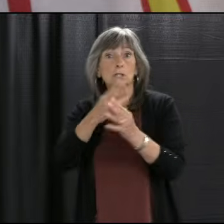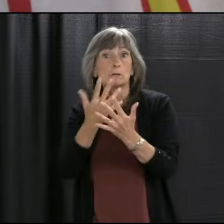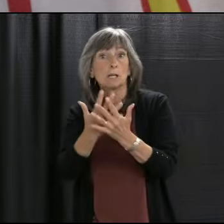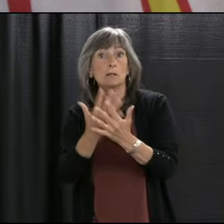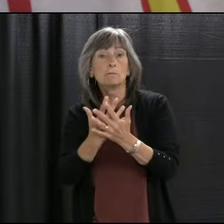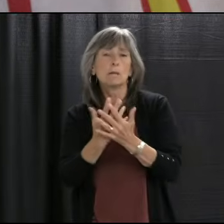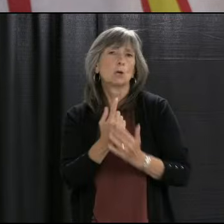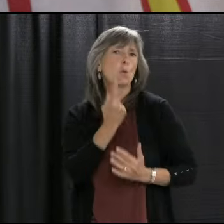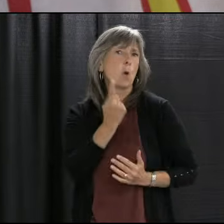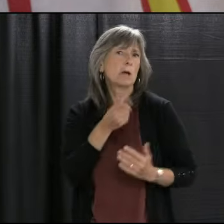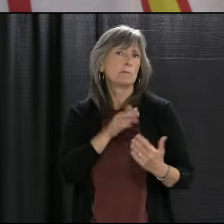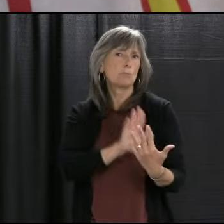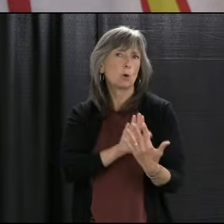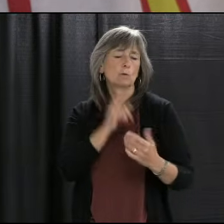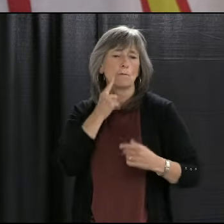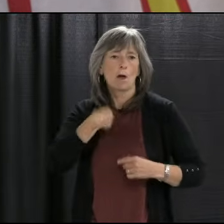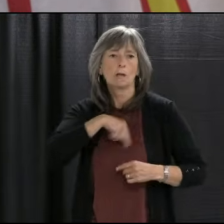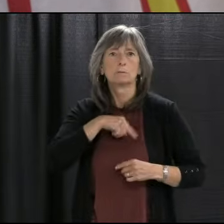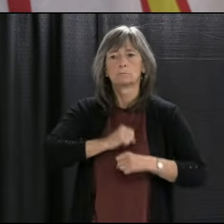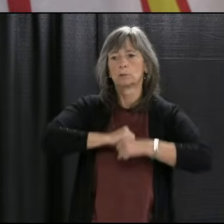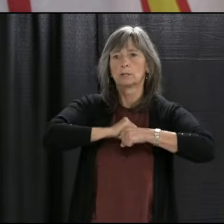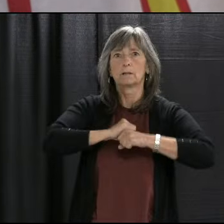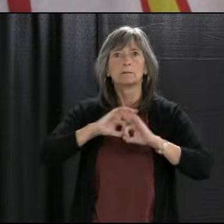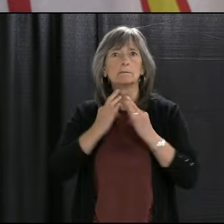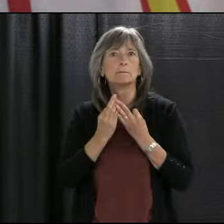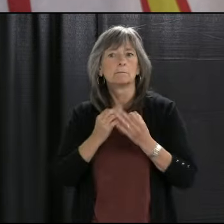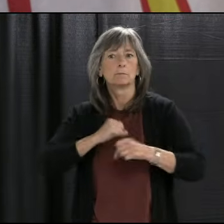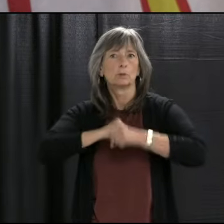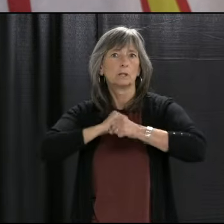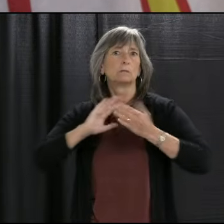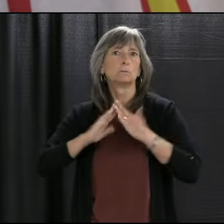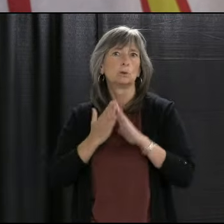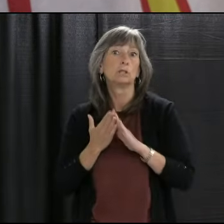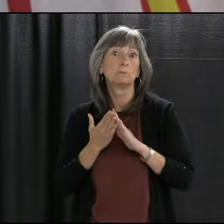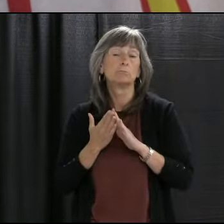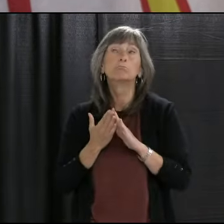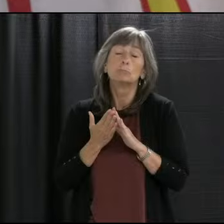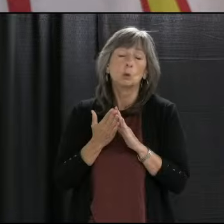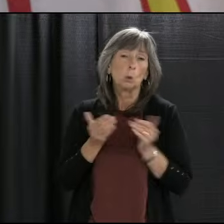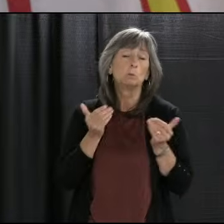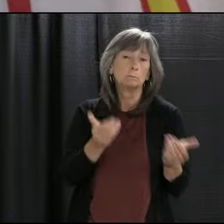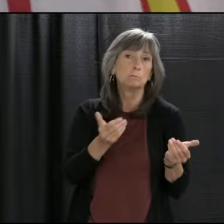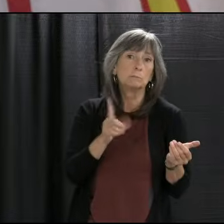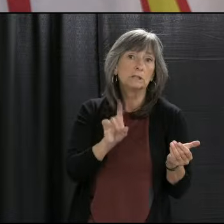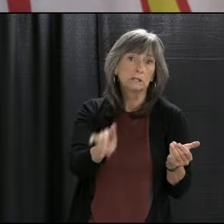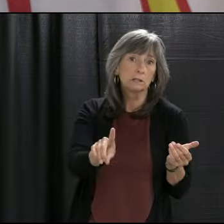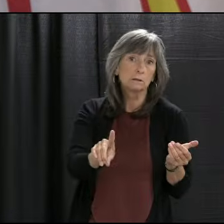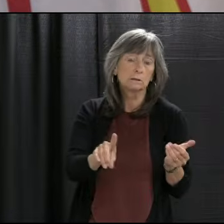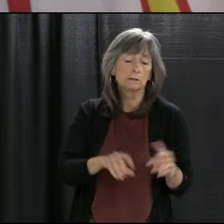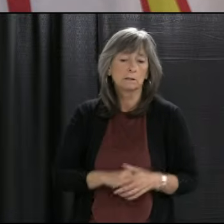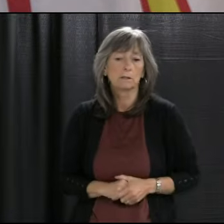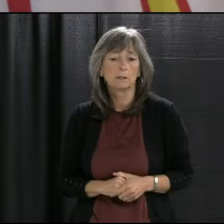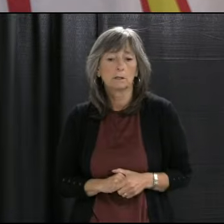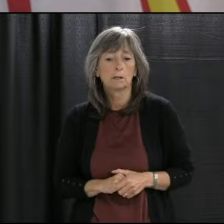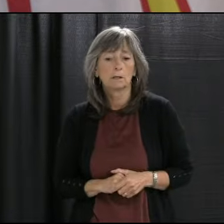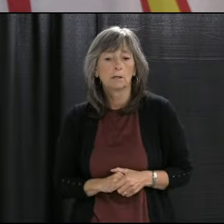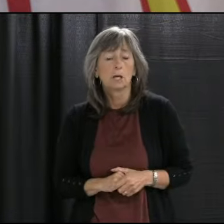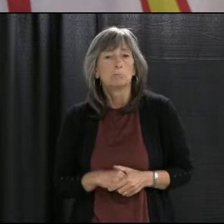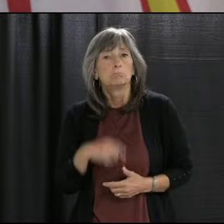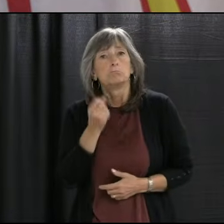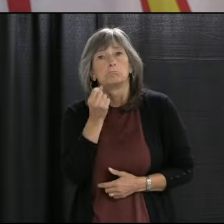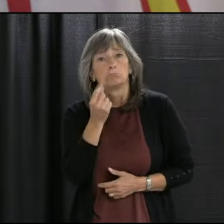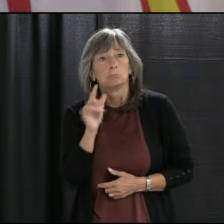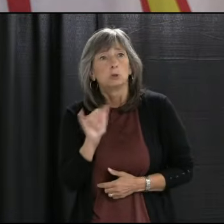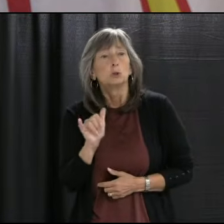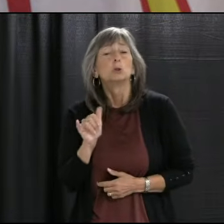innocent Newfoundlanders and Labradorians, their families, and their communities, which is why we have taken that step. I also understand, and I've seen there's a